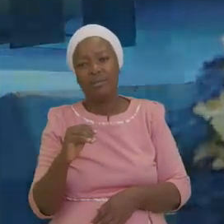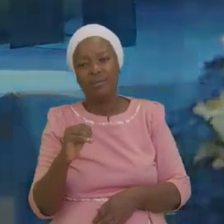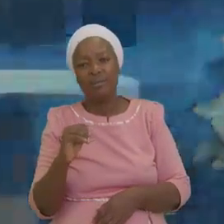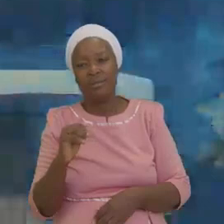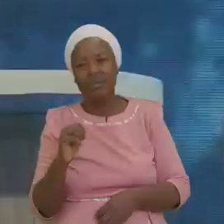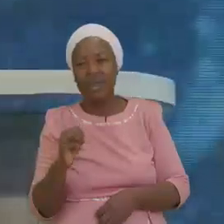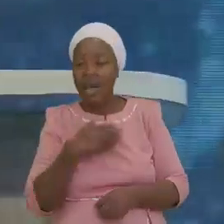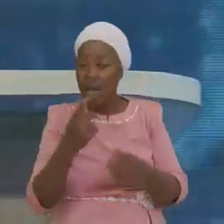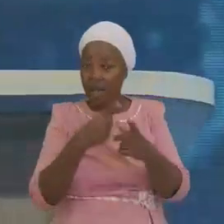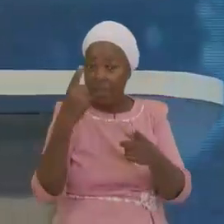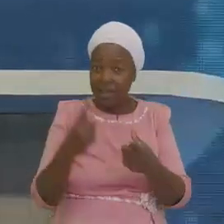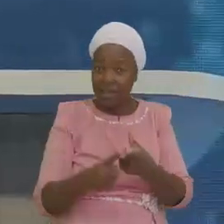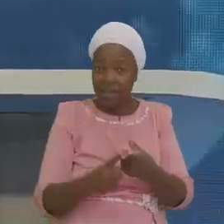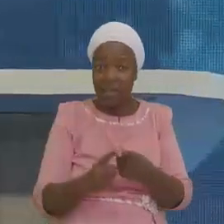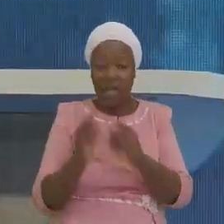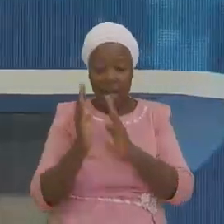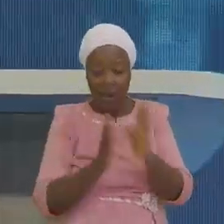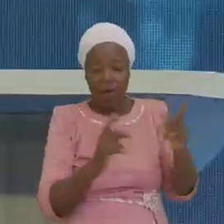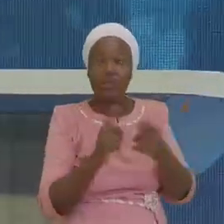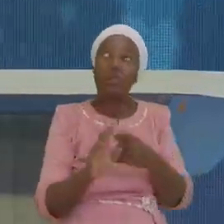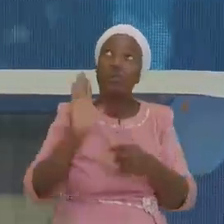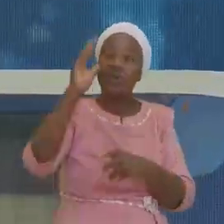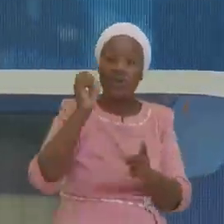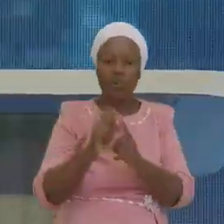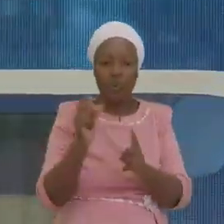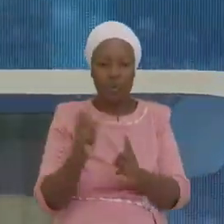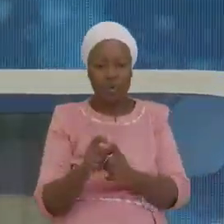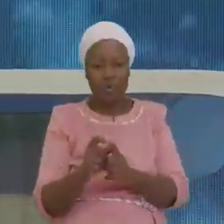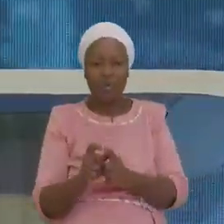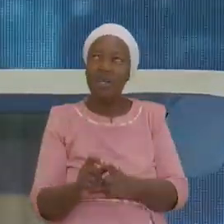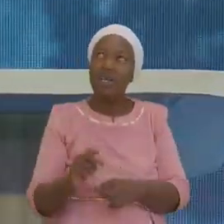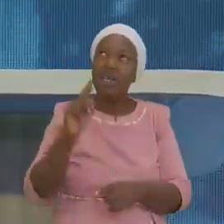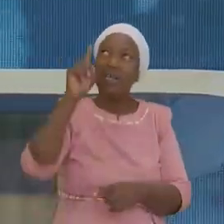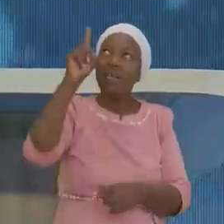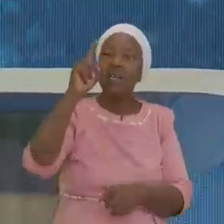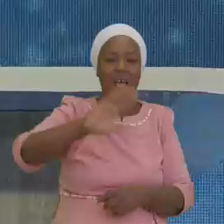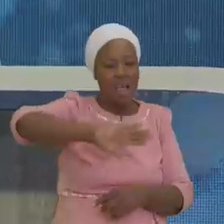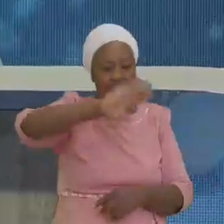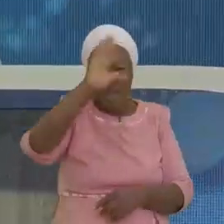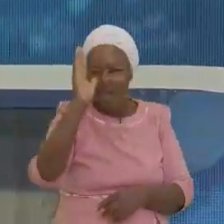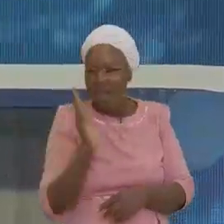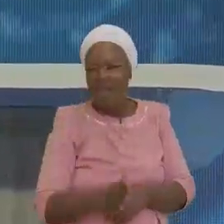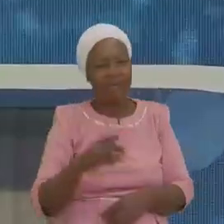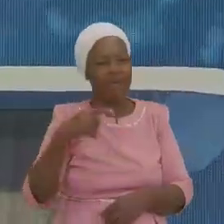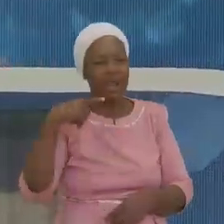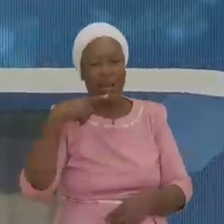And then, according to his word, he never